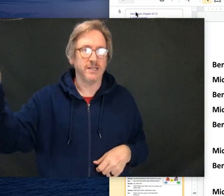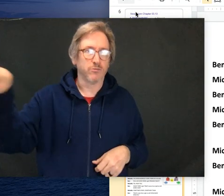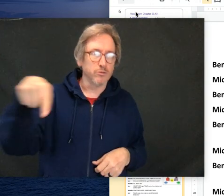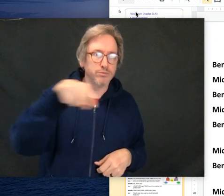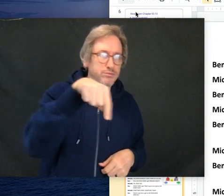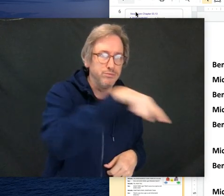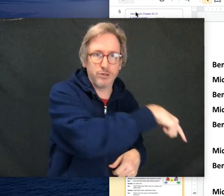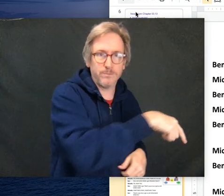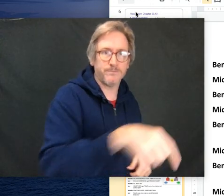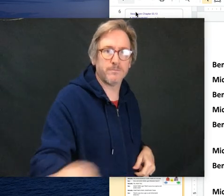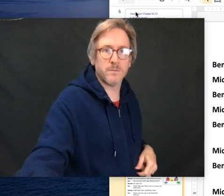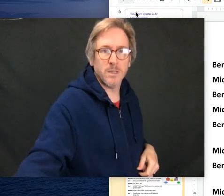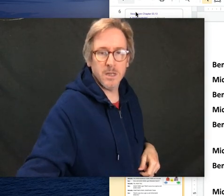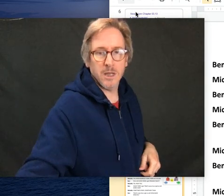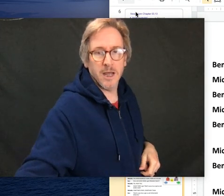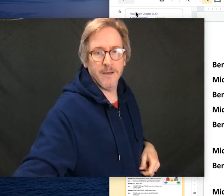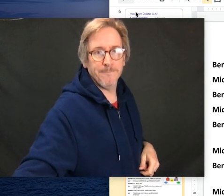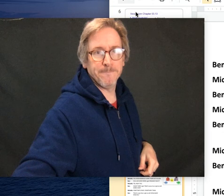tracing the route.